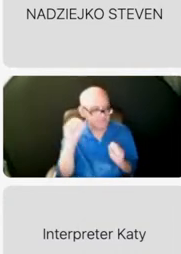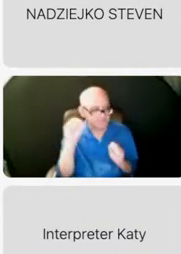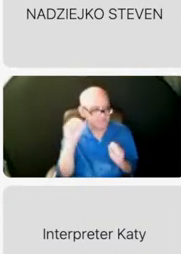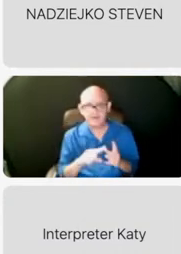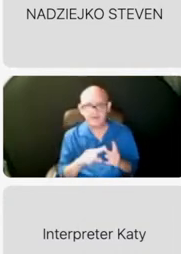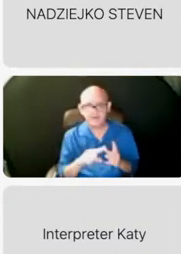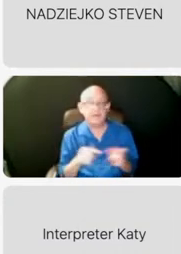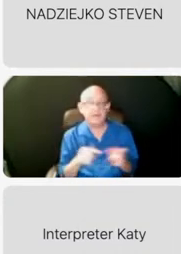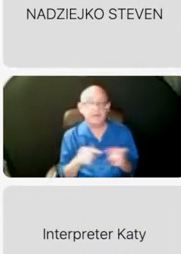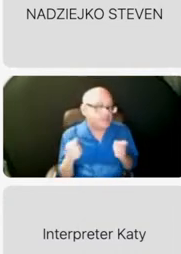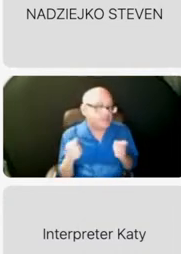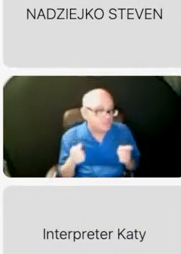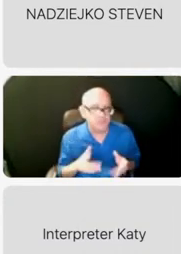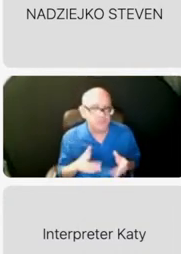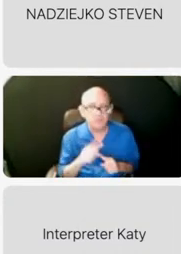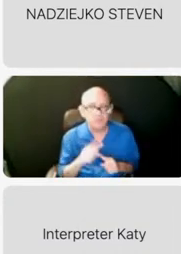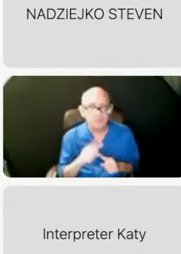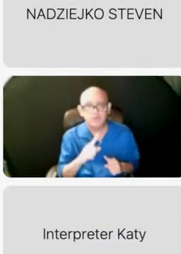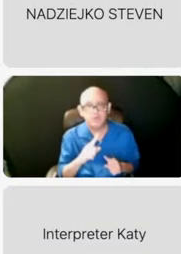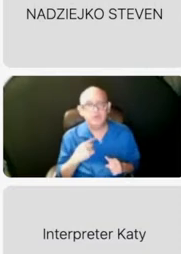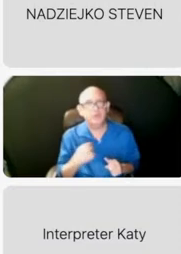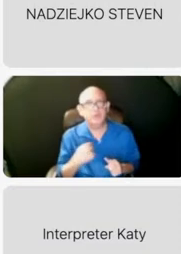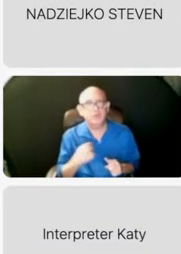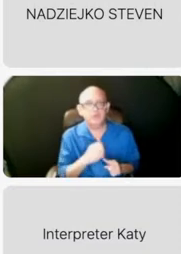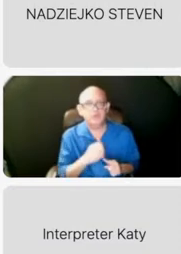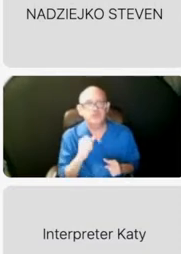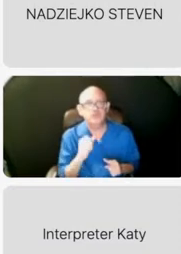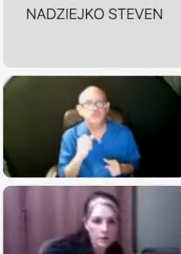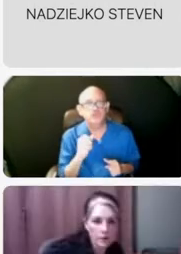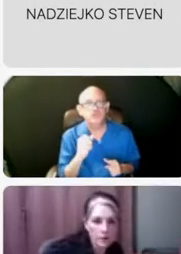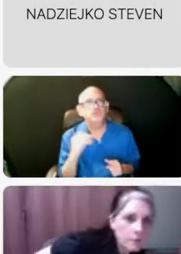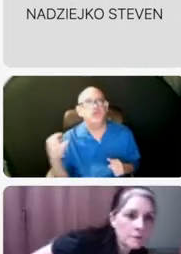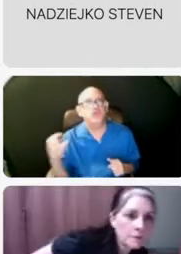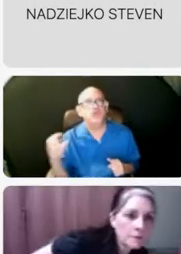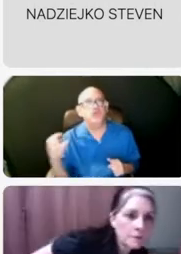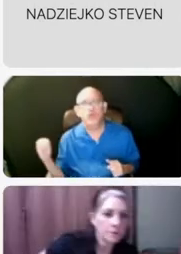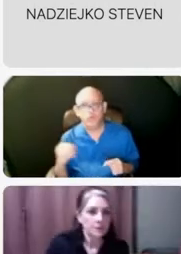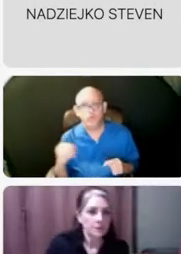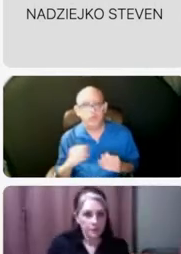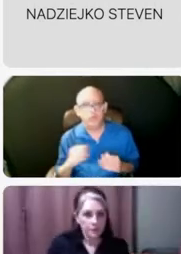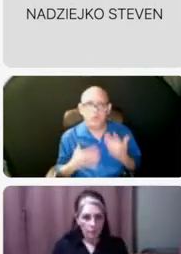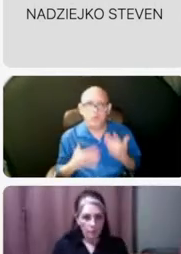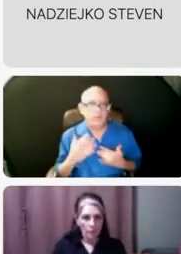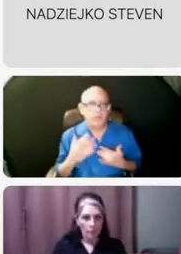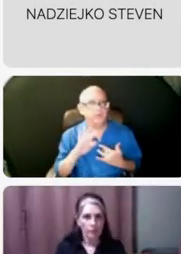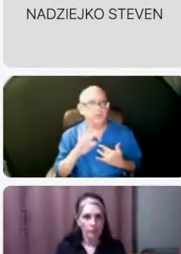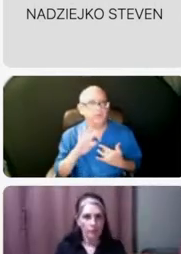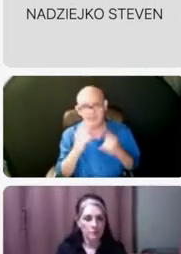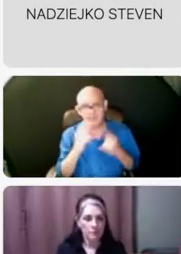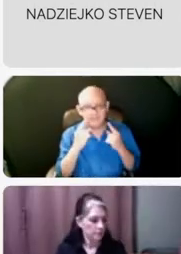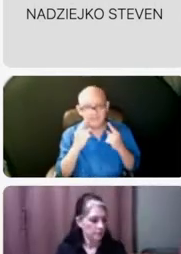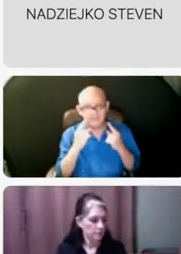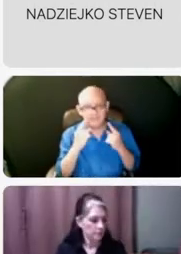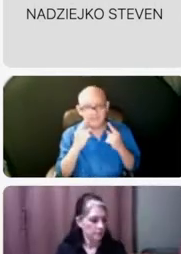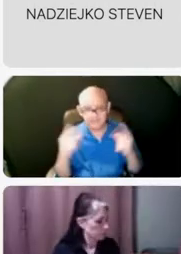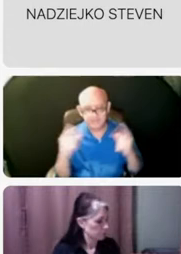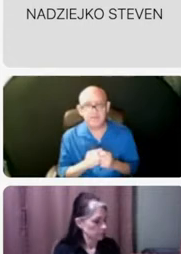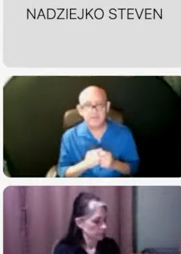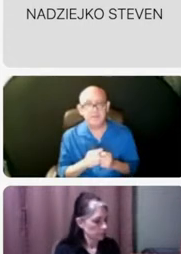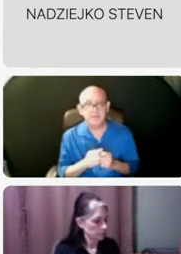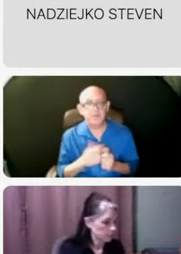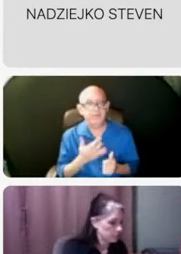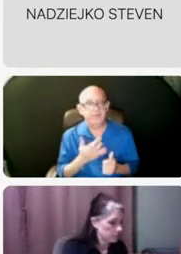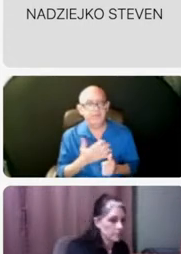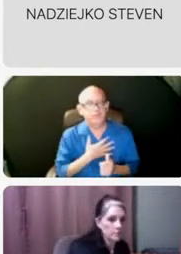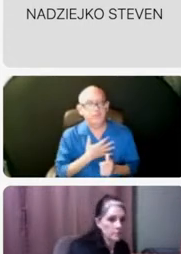were so elated by your success and they felt so wonderful